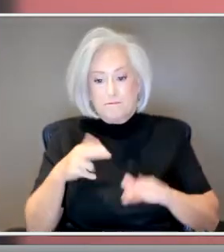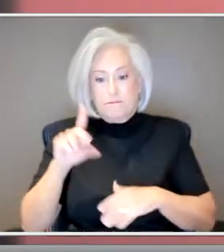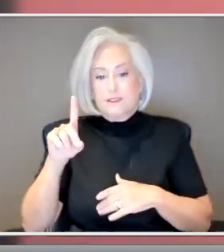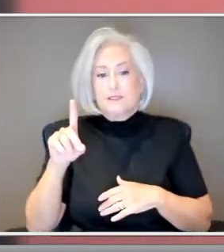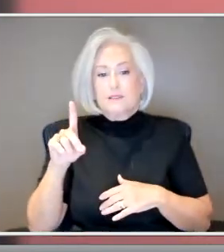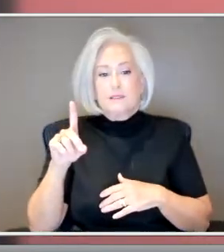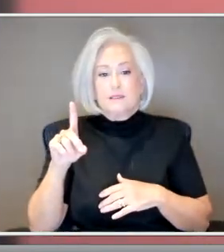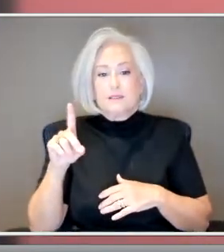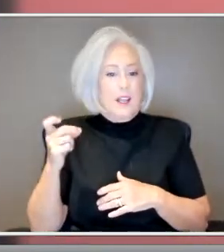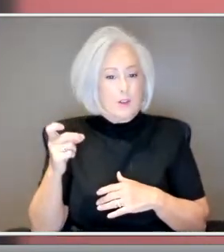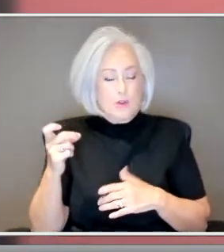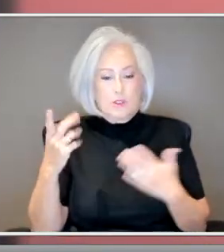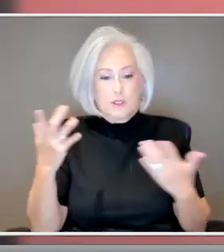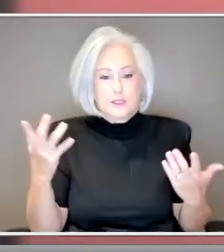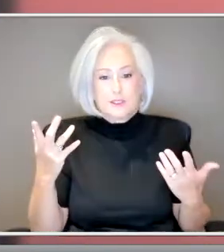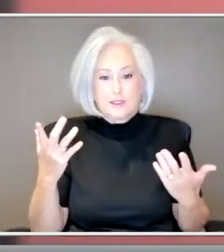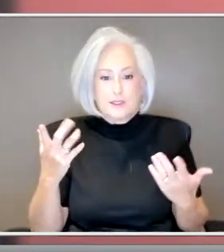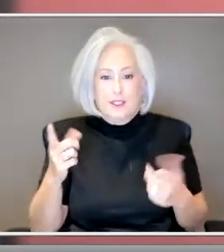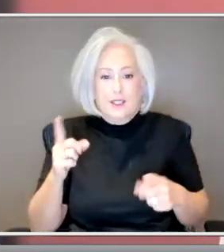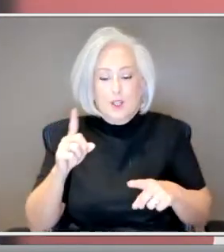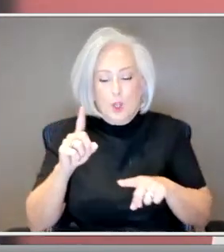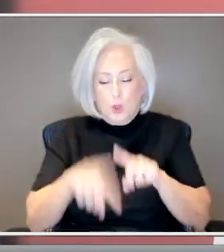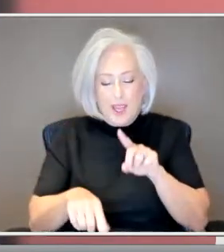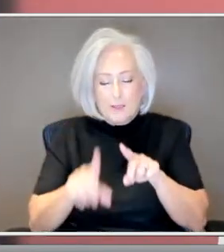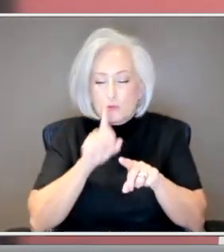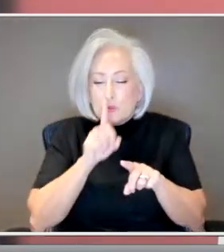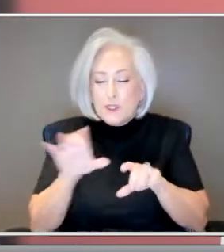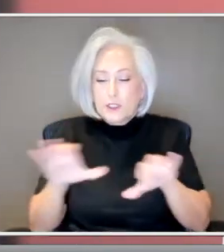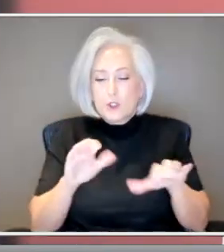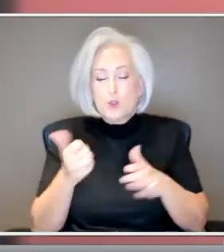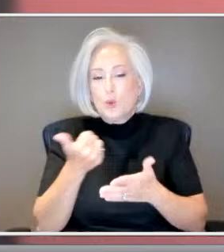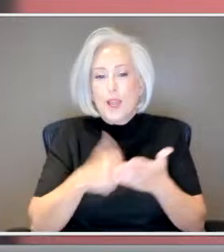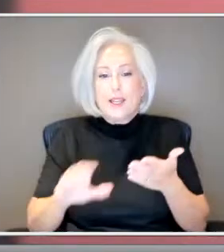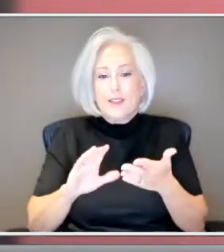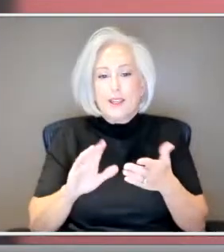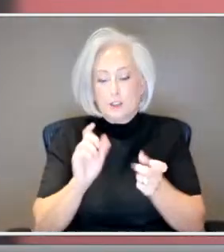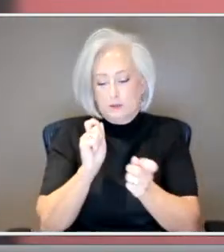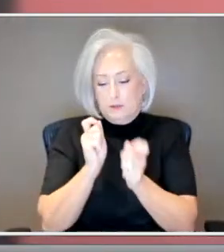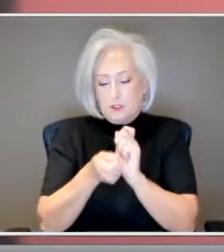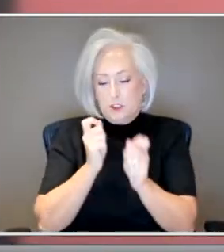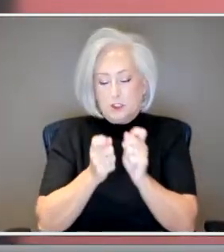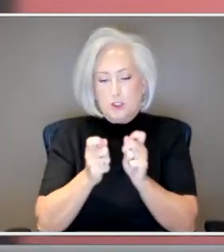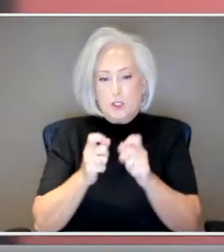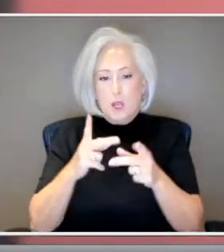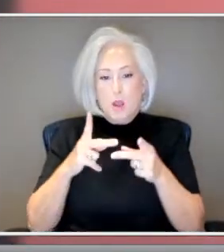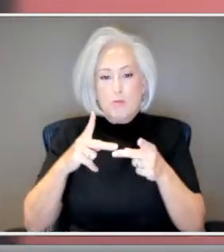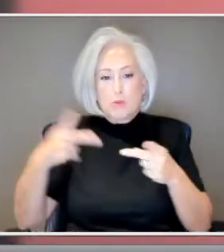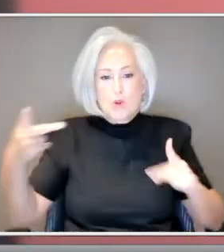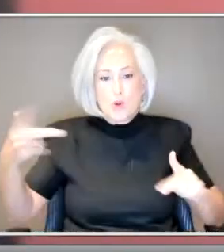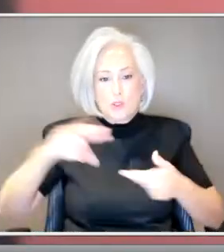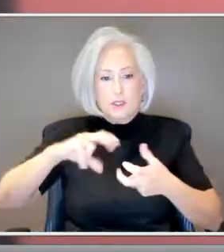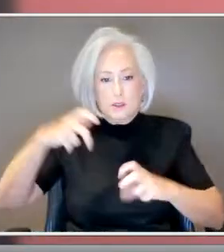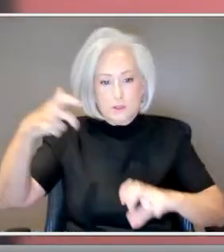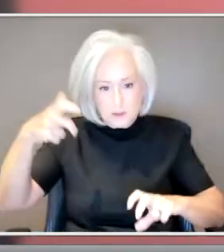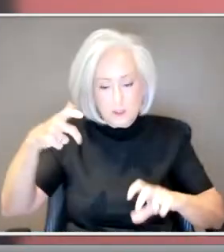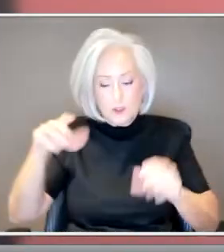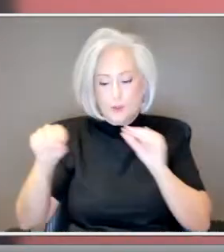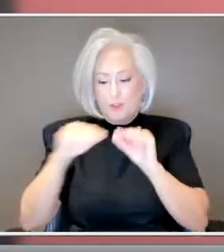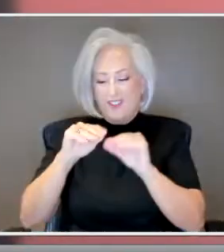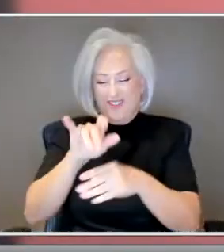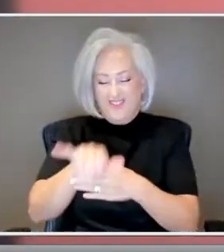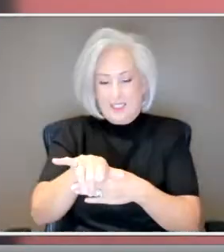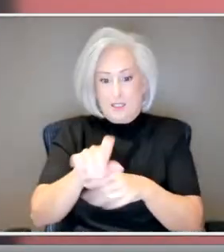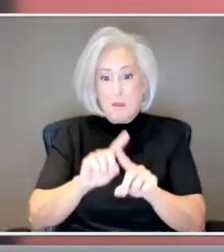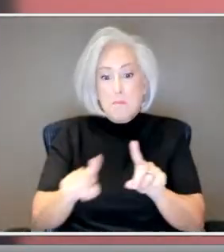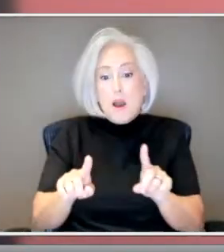done genetically or to modify those proteins after it's happened to fix things. But there are times